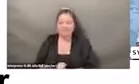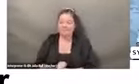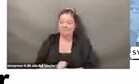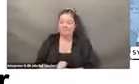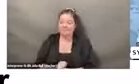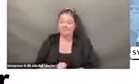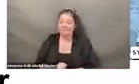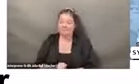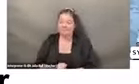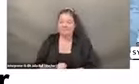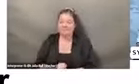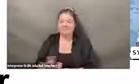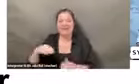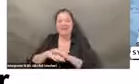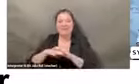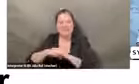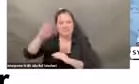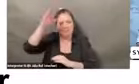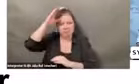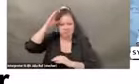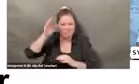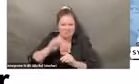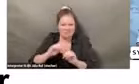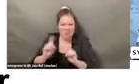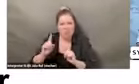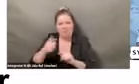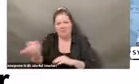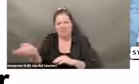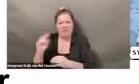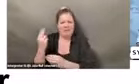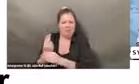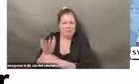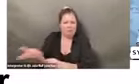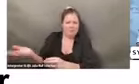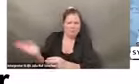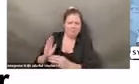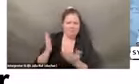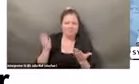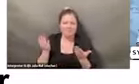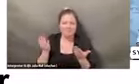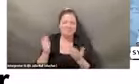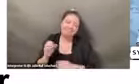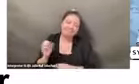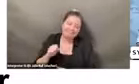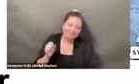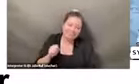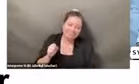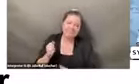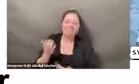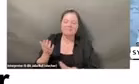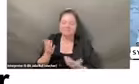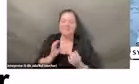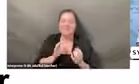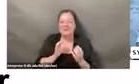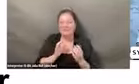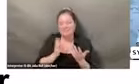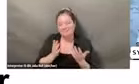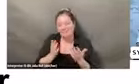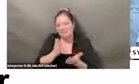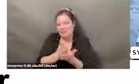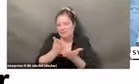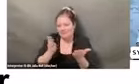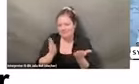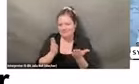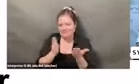the accessibility experts. So this is something we often get, and two